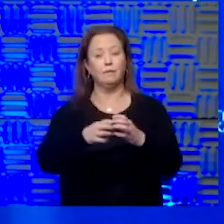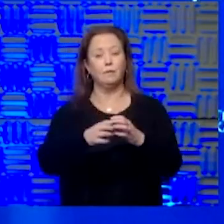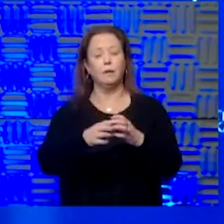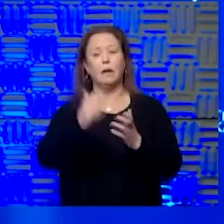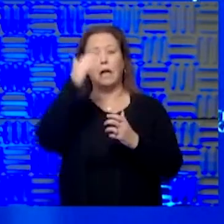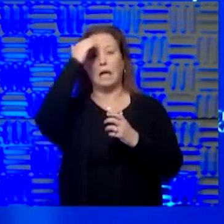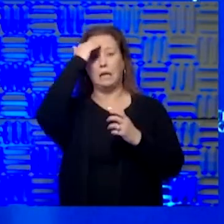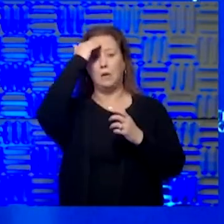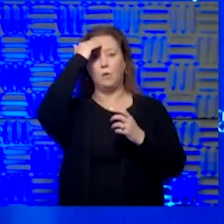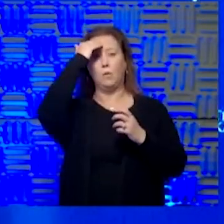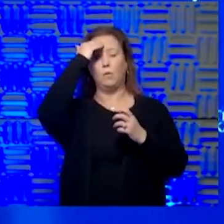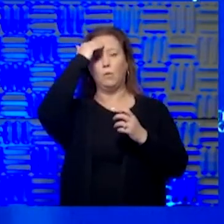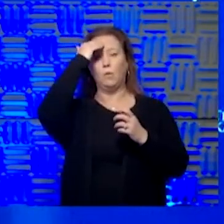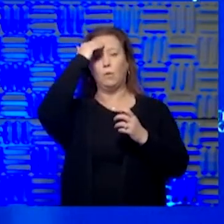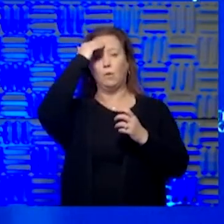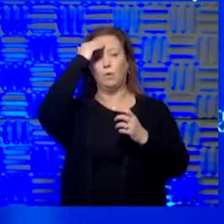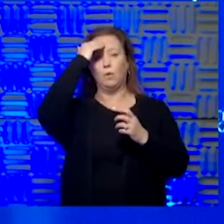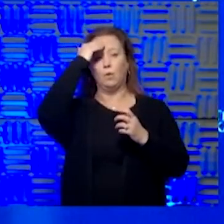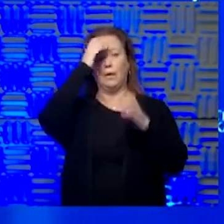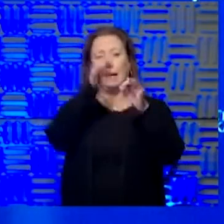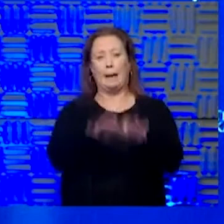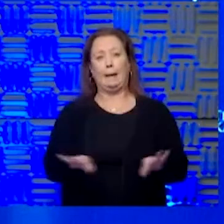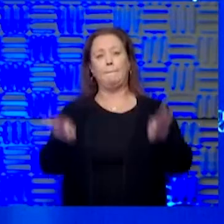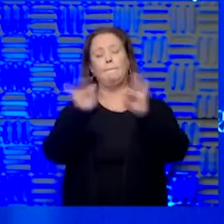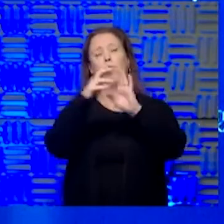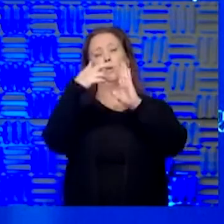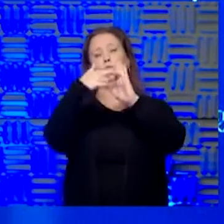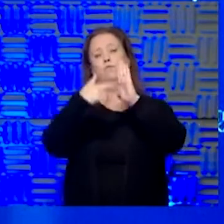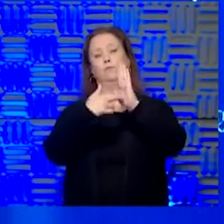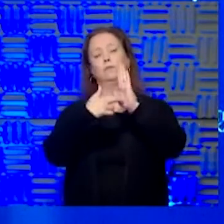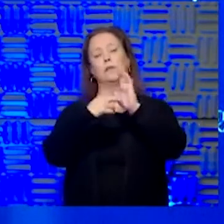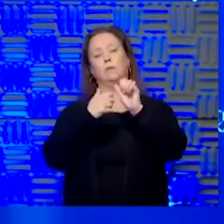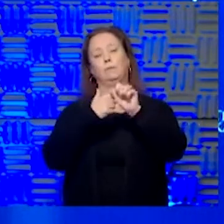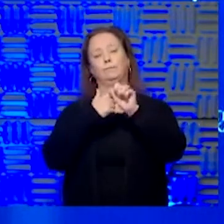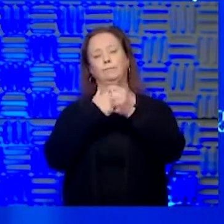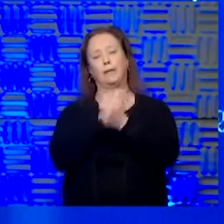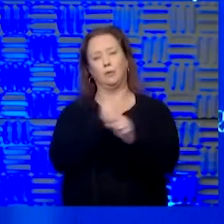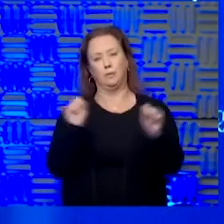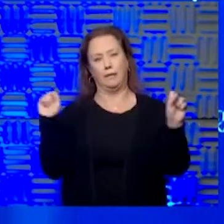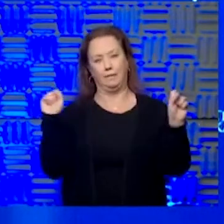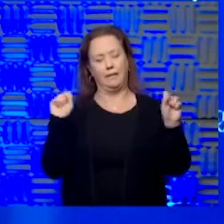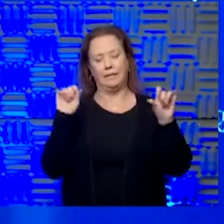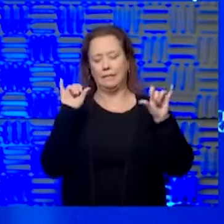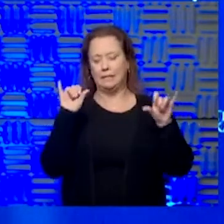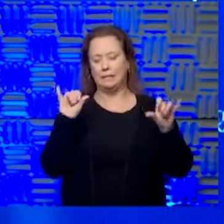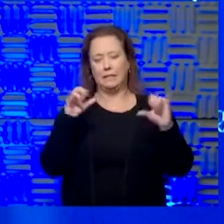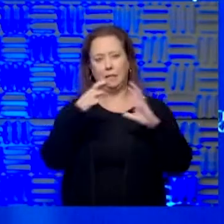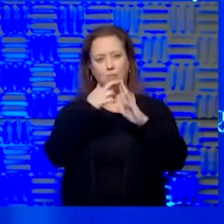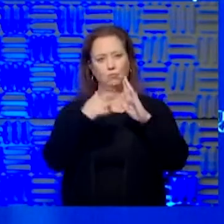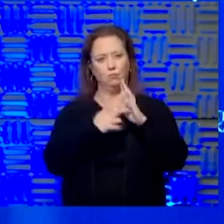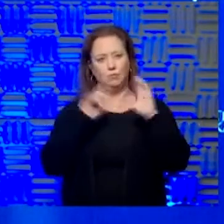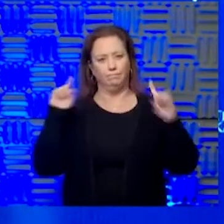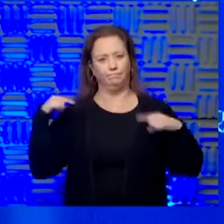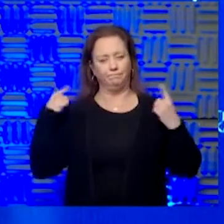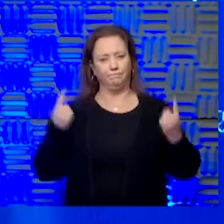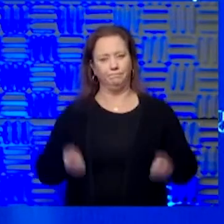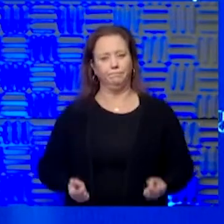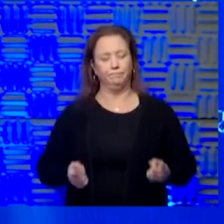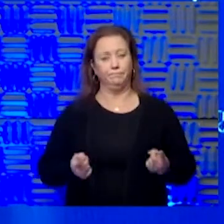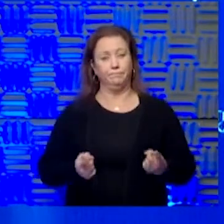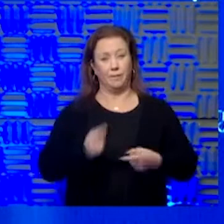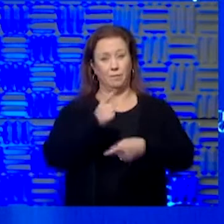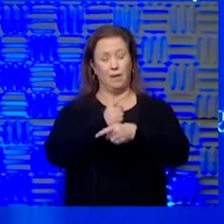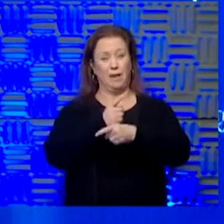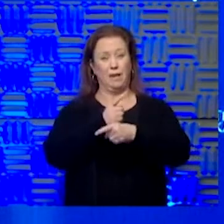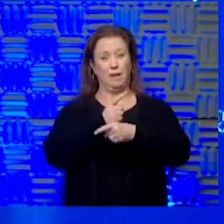What I do know is that there are important rules that will keep you safe. They're the same things that have kept you safe now, right?